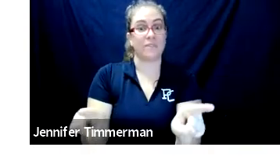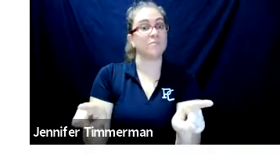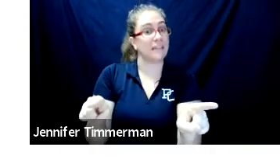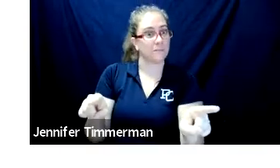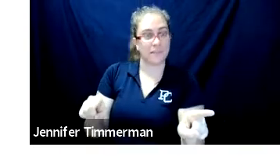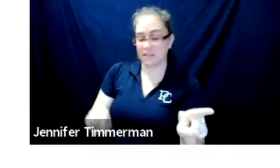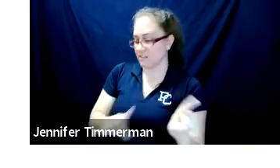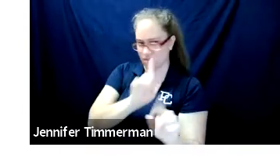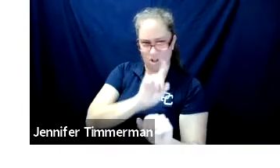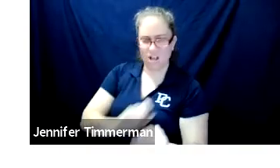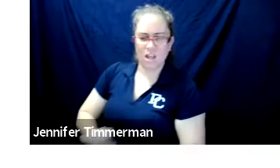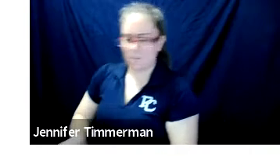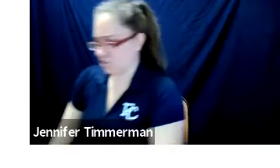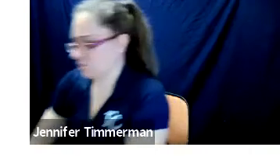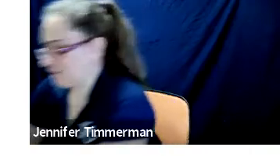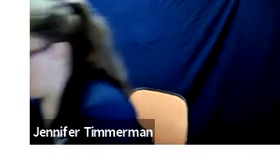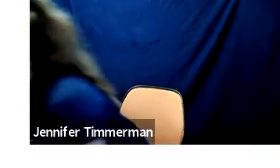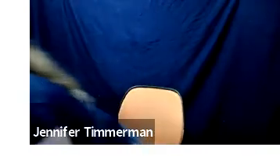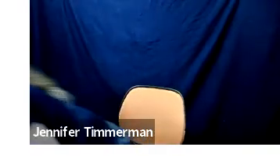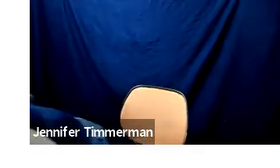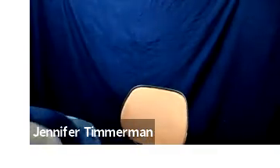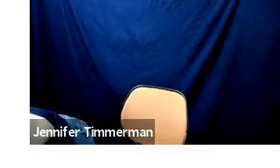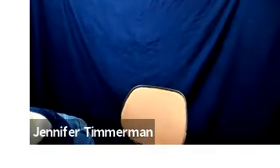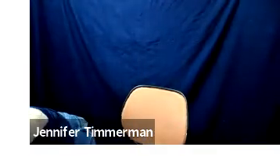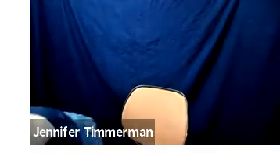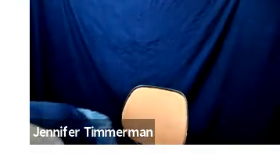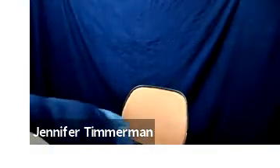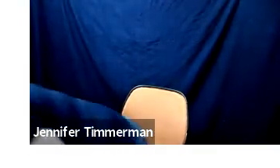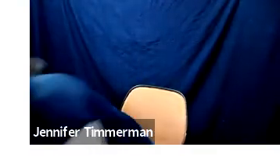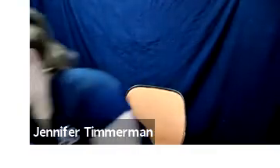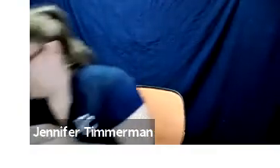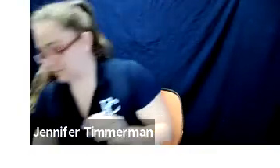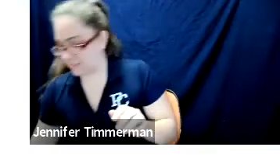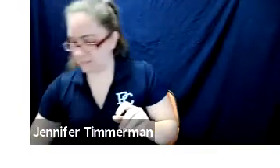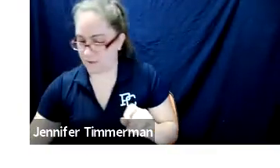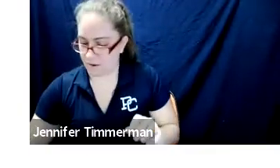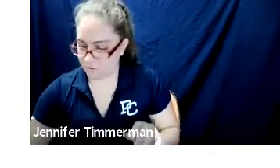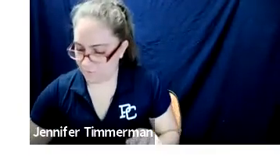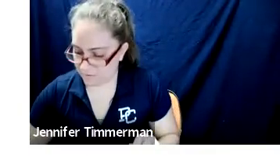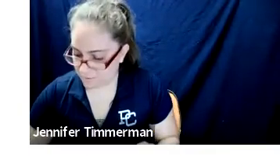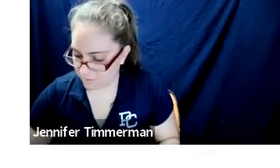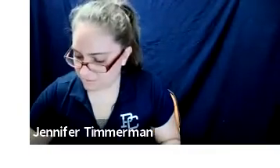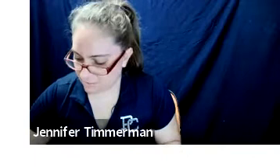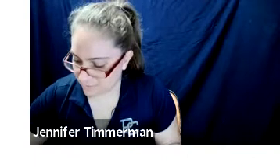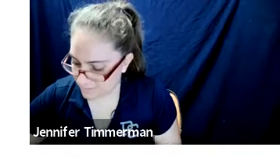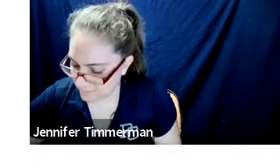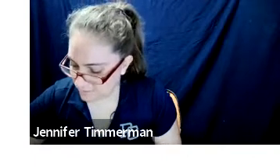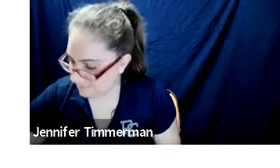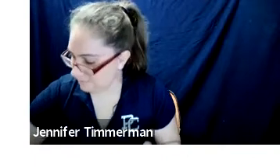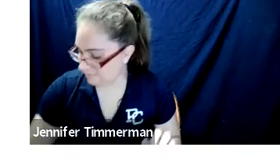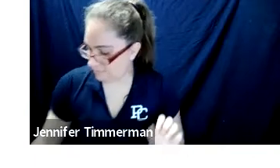finger. That one's got to be the easiest of all. I'm going to turn my fan back on because it's about 100,000 degrees